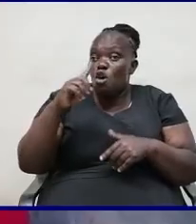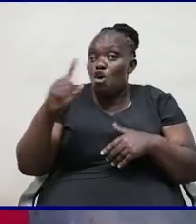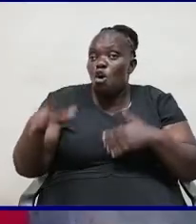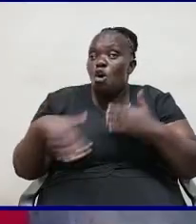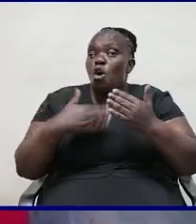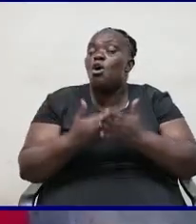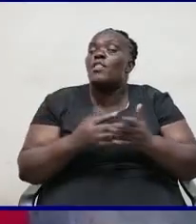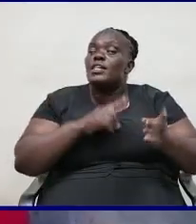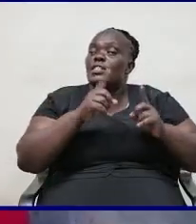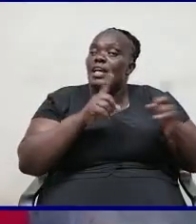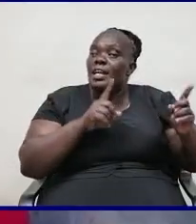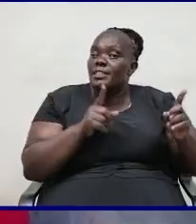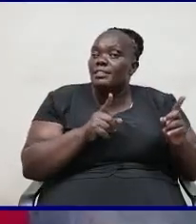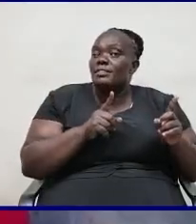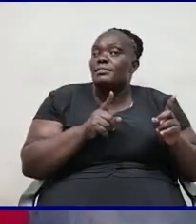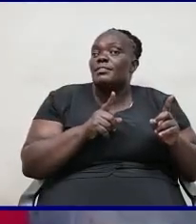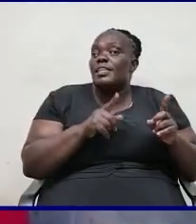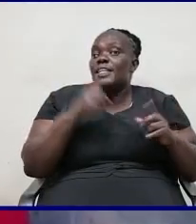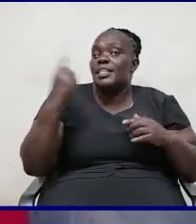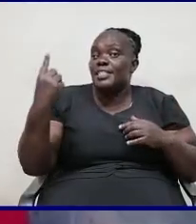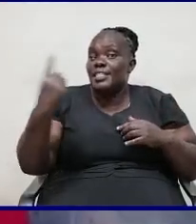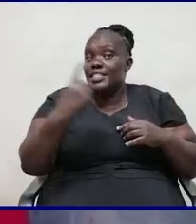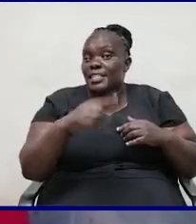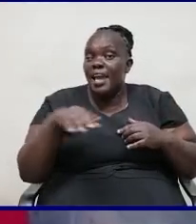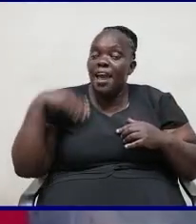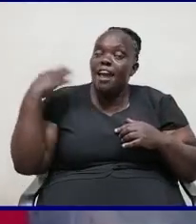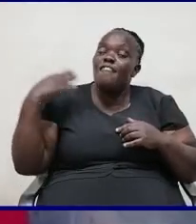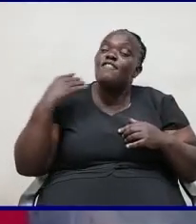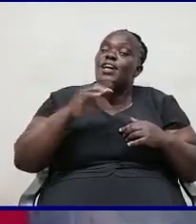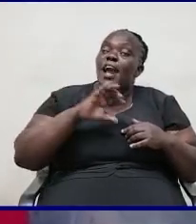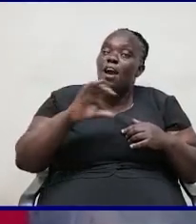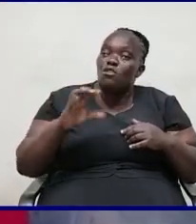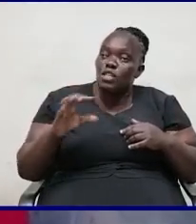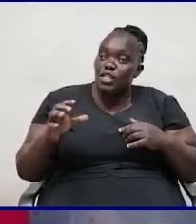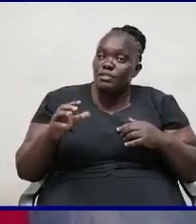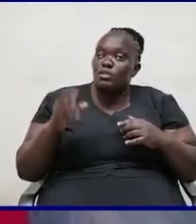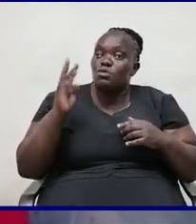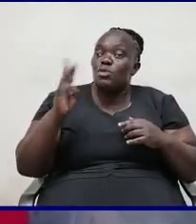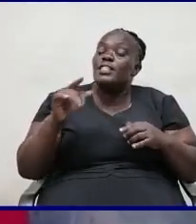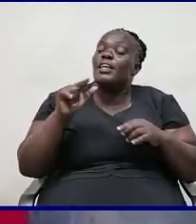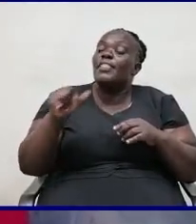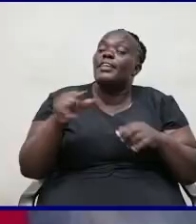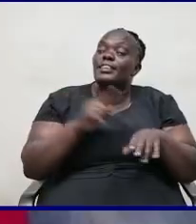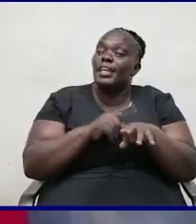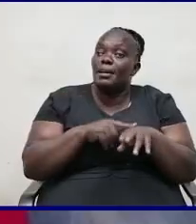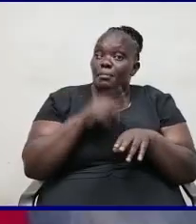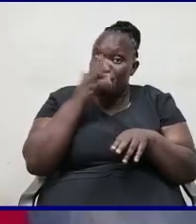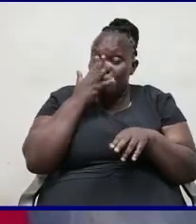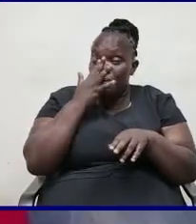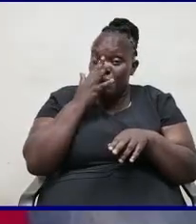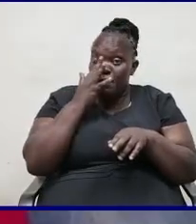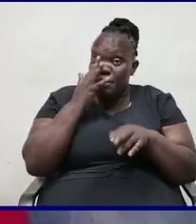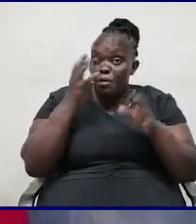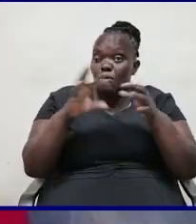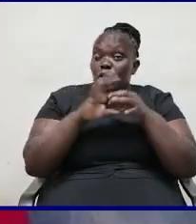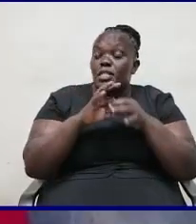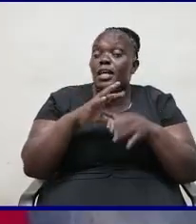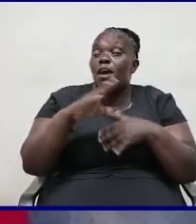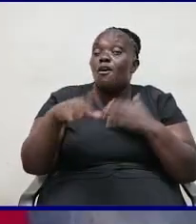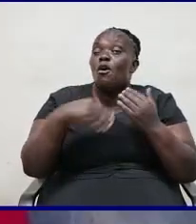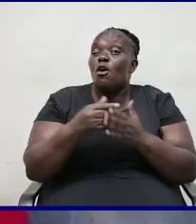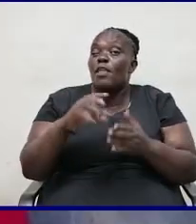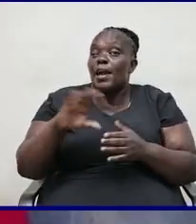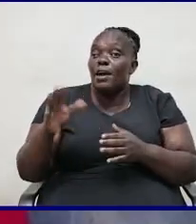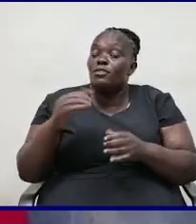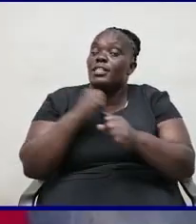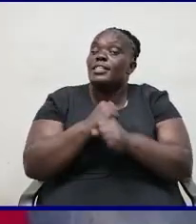all the tourism attractions in each and every county. So it was me in that time, because we have actually coordinated with all the counties.